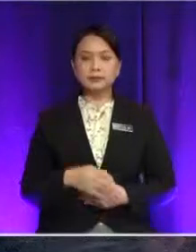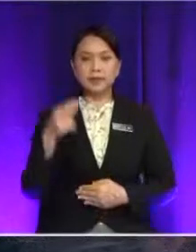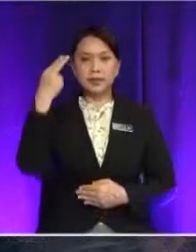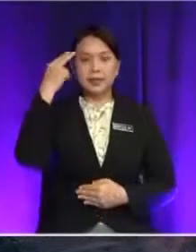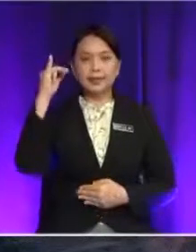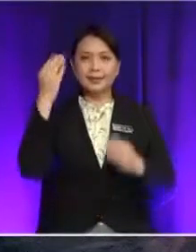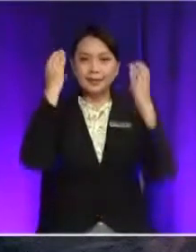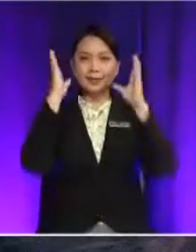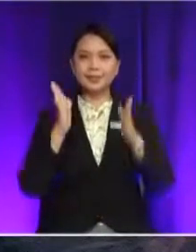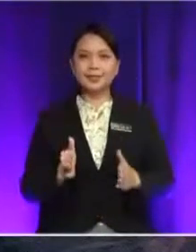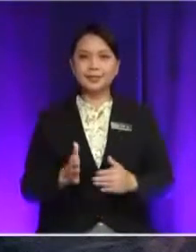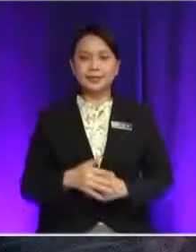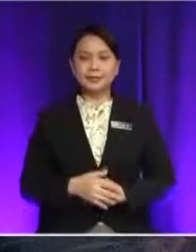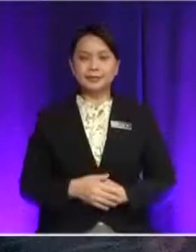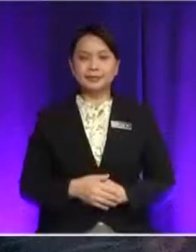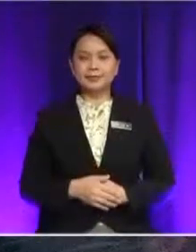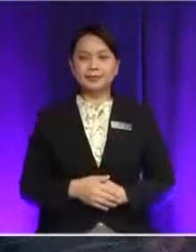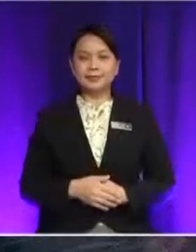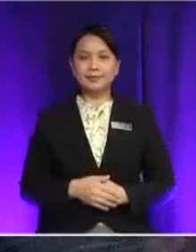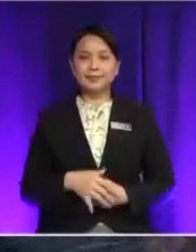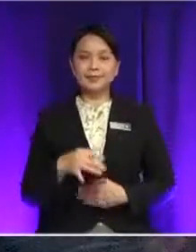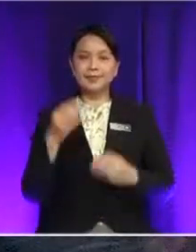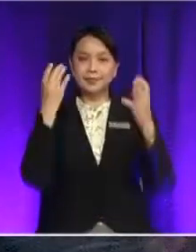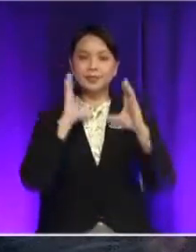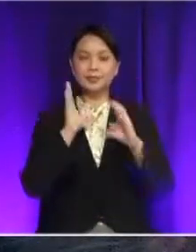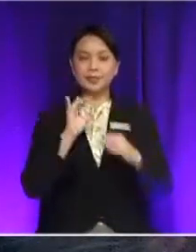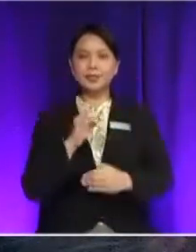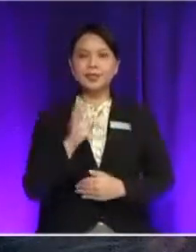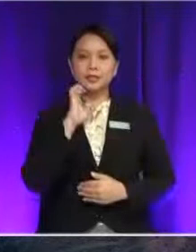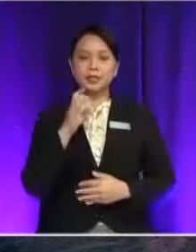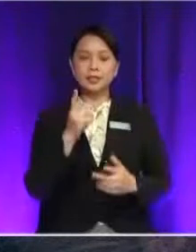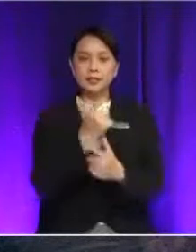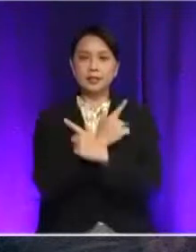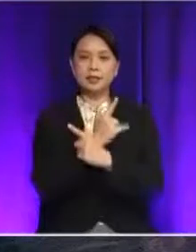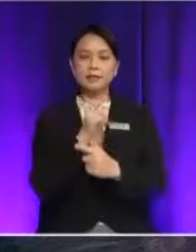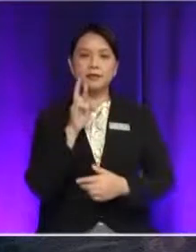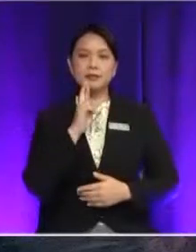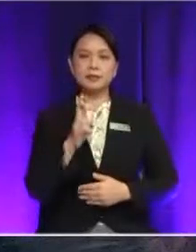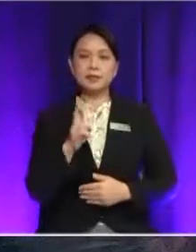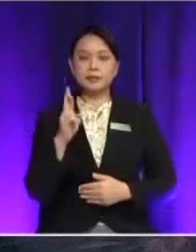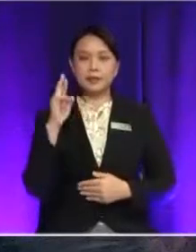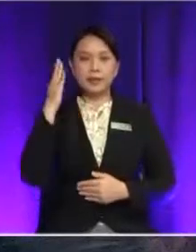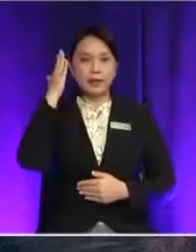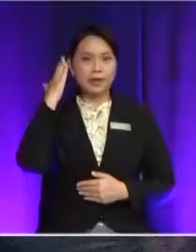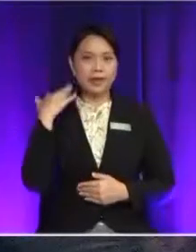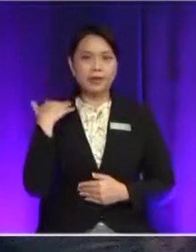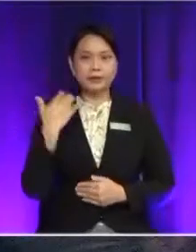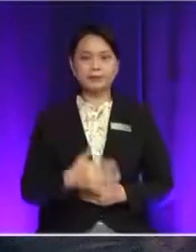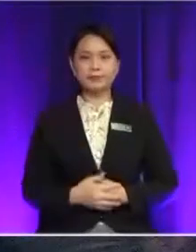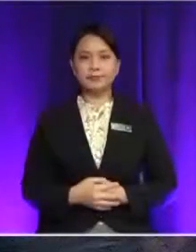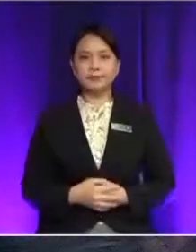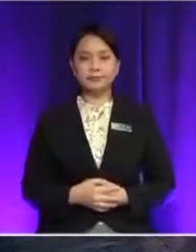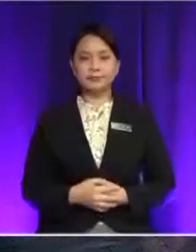Hi, Shafika. I love your hair. Thank you so much. You look super, super stunning. Thank you. I hope it was fitting for